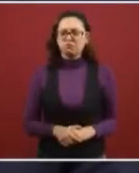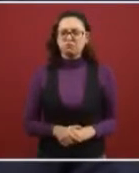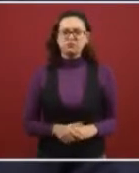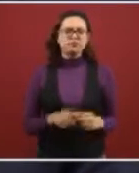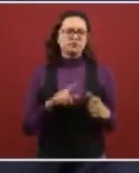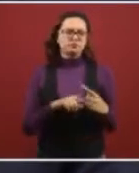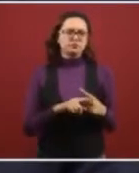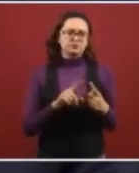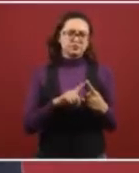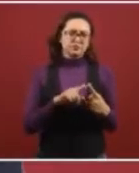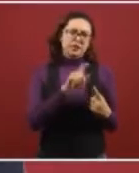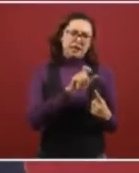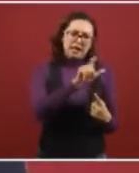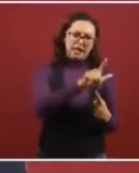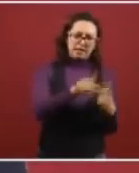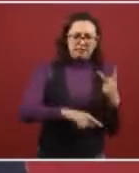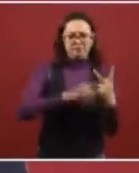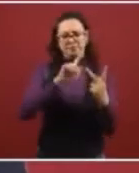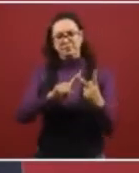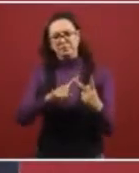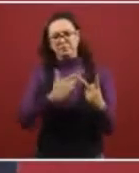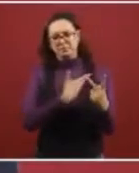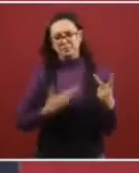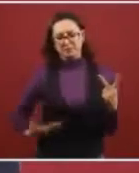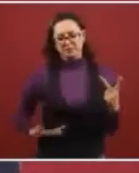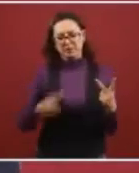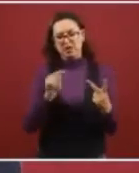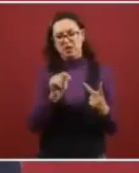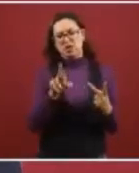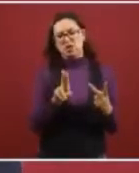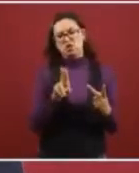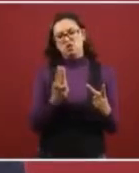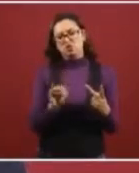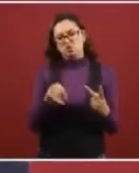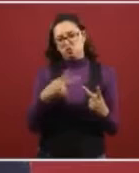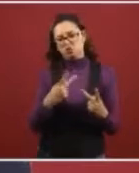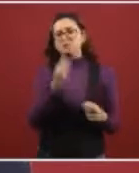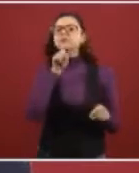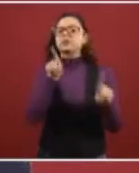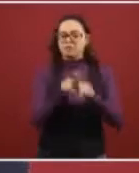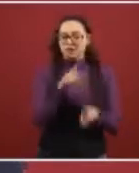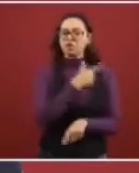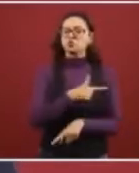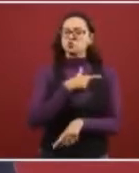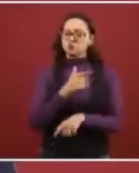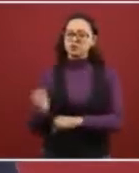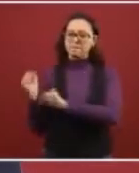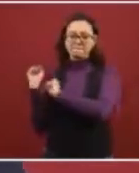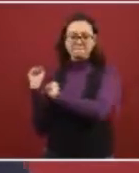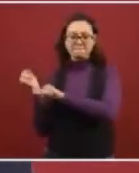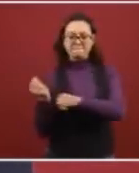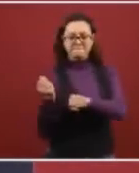Trump. Same as him with the president. They both like baseball.